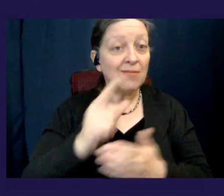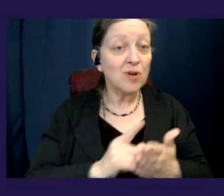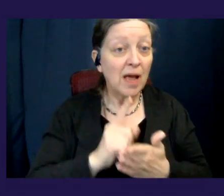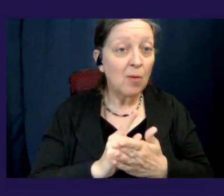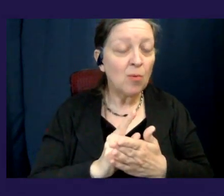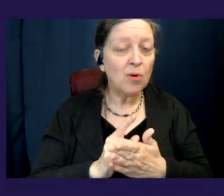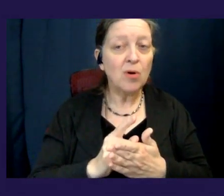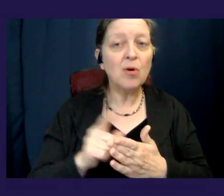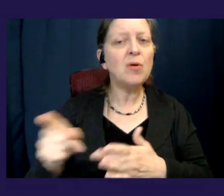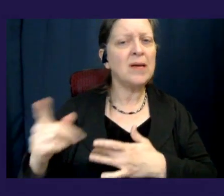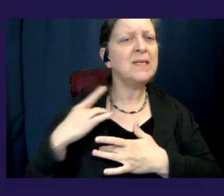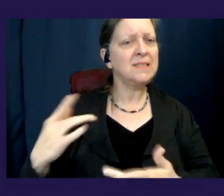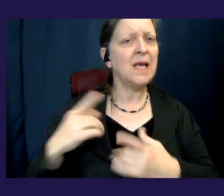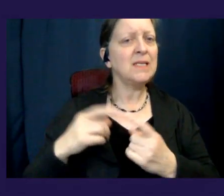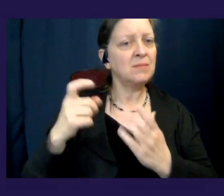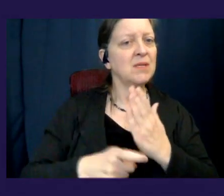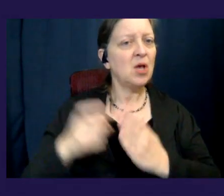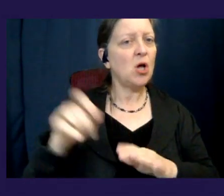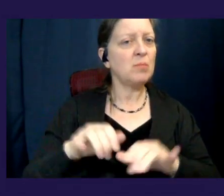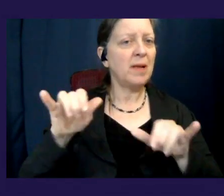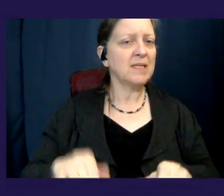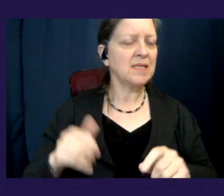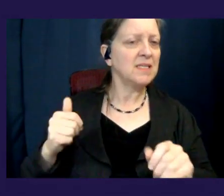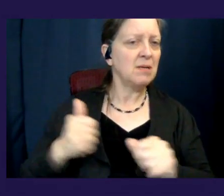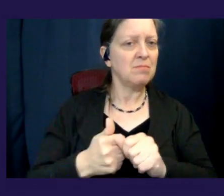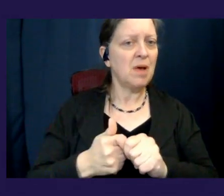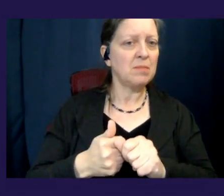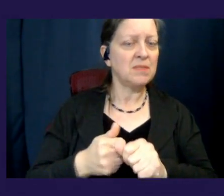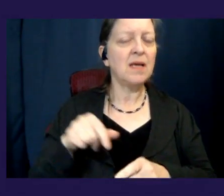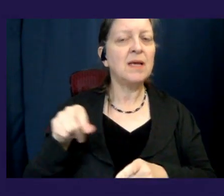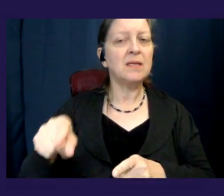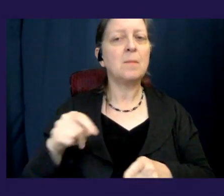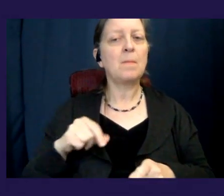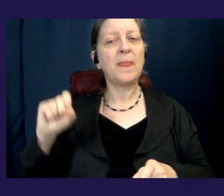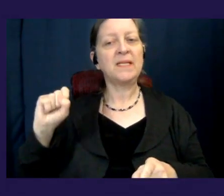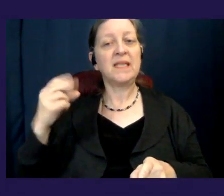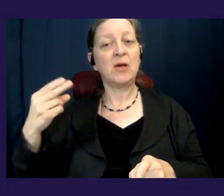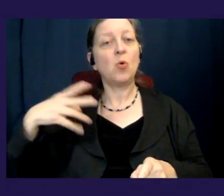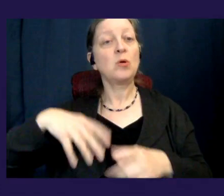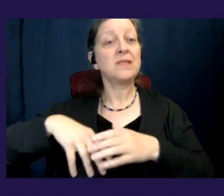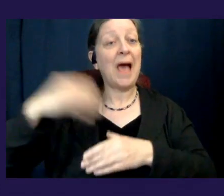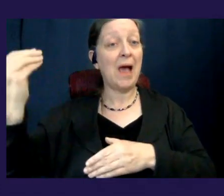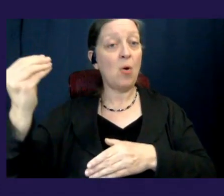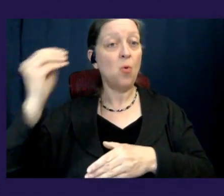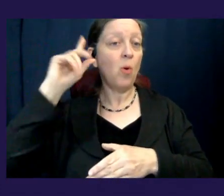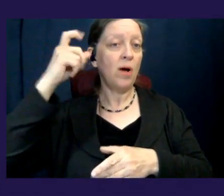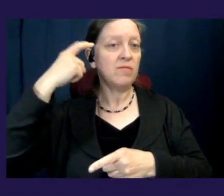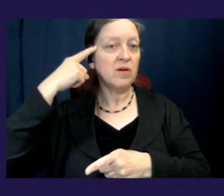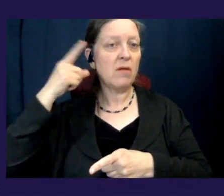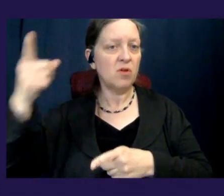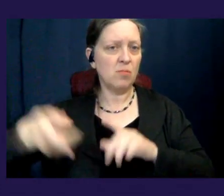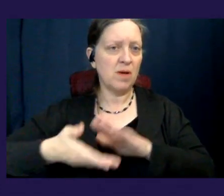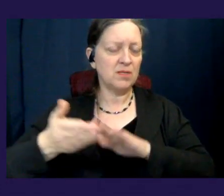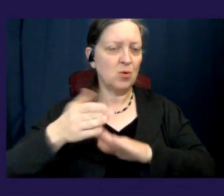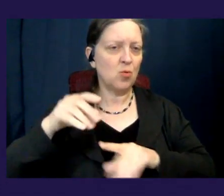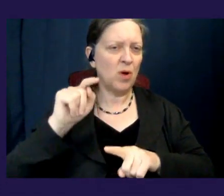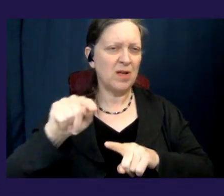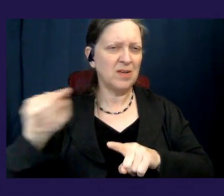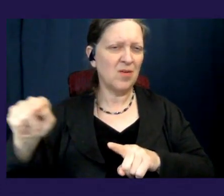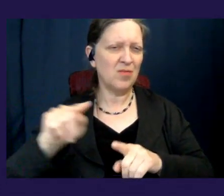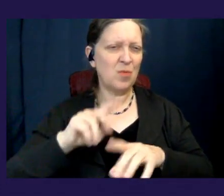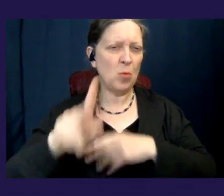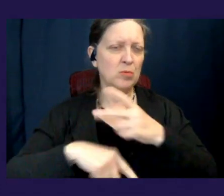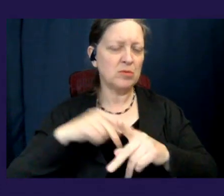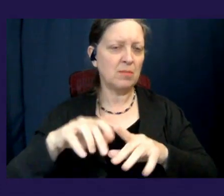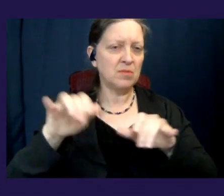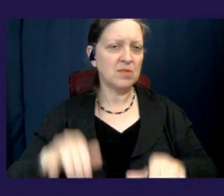And these systems are usually run by stakeholders that are outside of government. academia, NGOs, usually in partnership